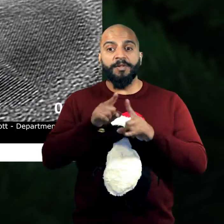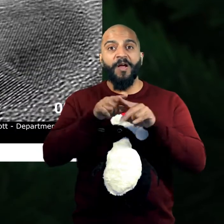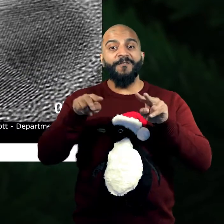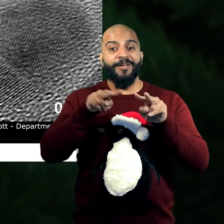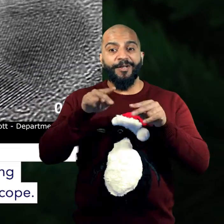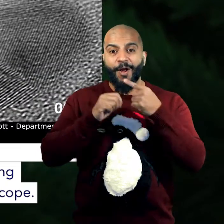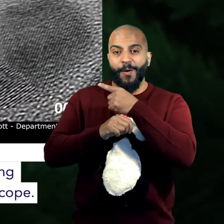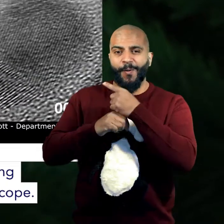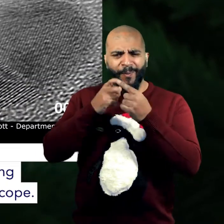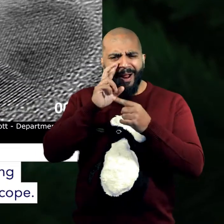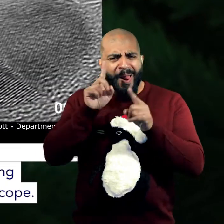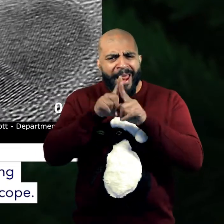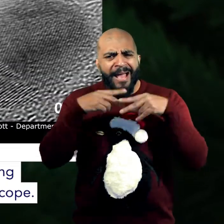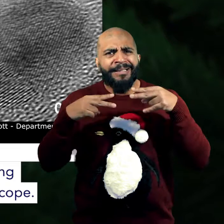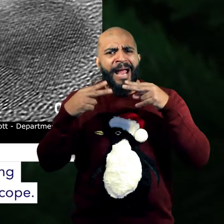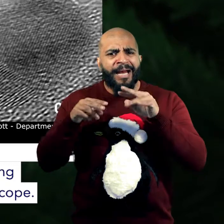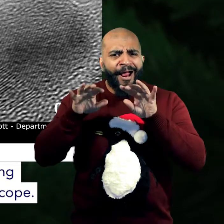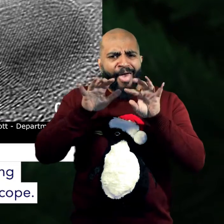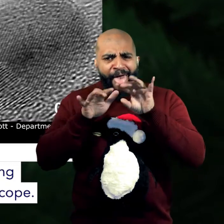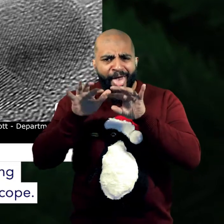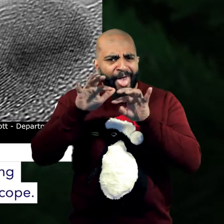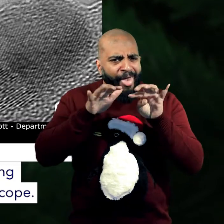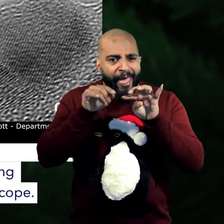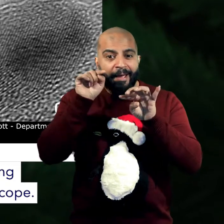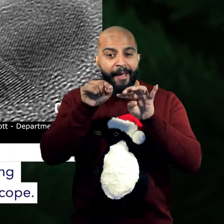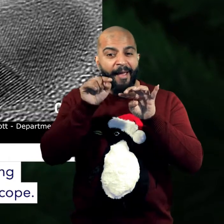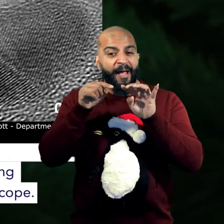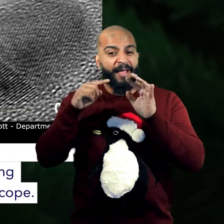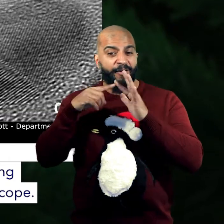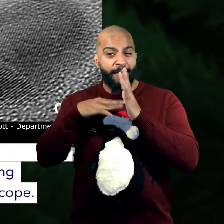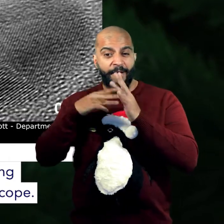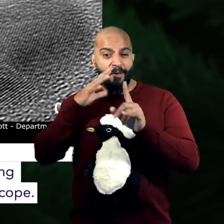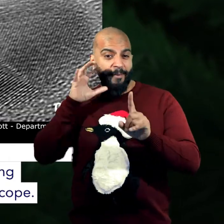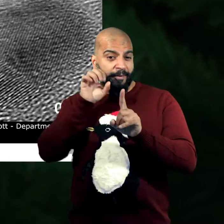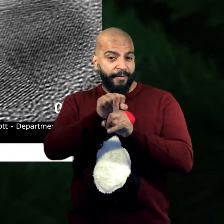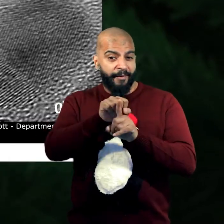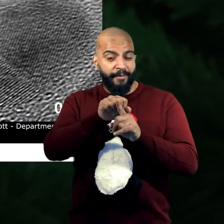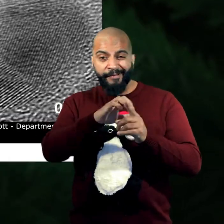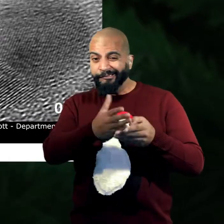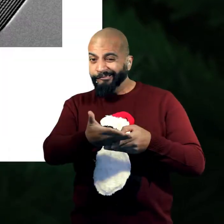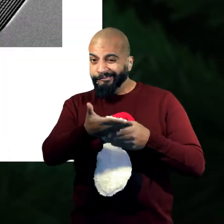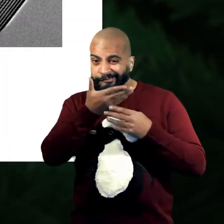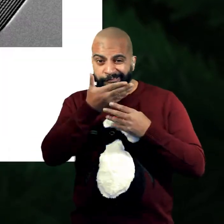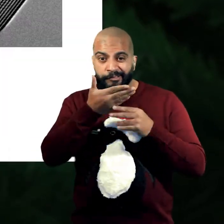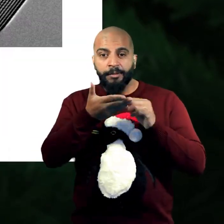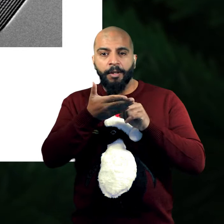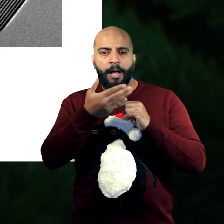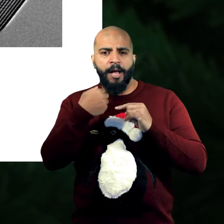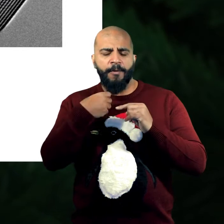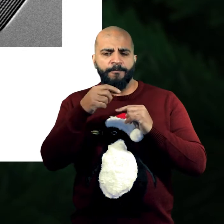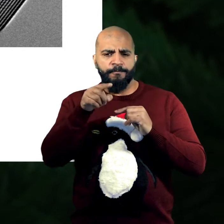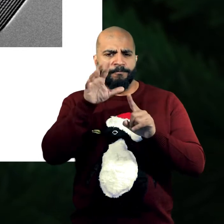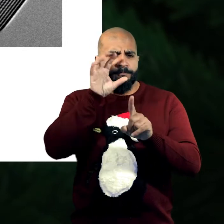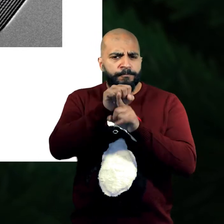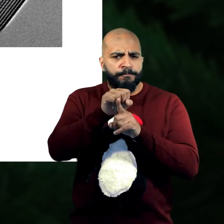video, they're dancing around because they're being hit by electrons coming from the electron microscope. Now, you may